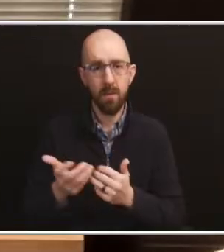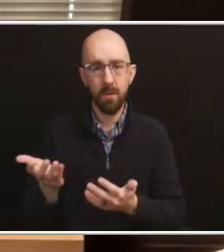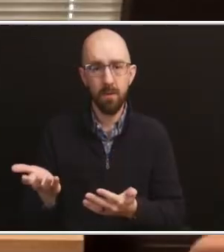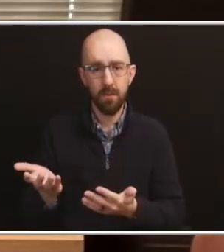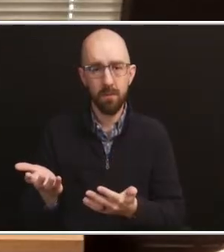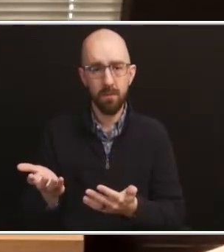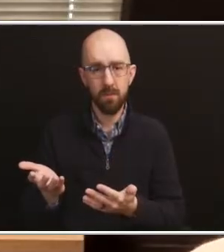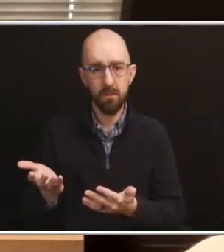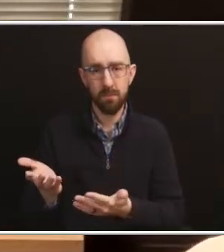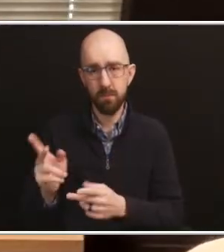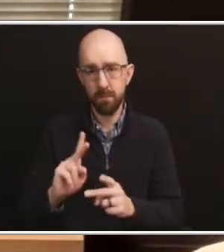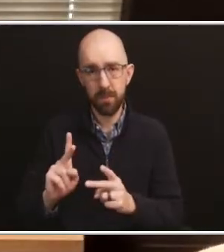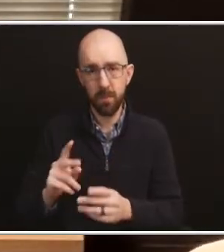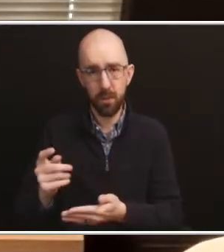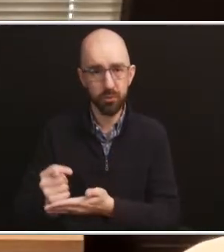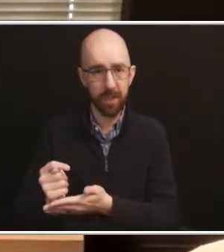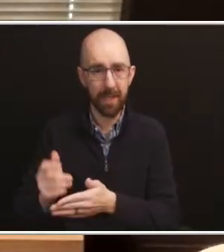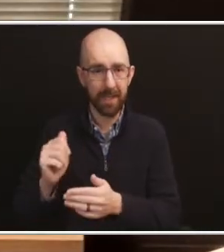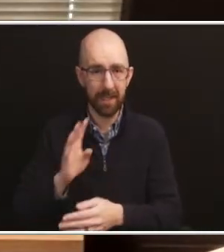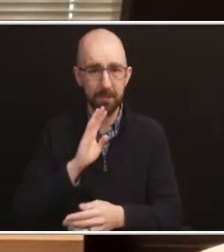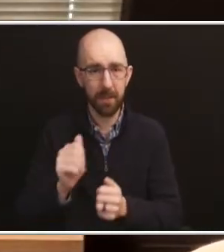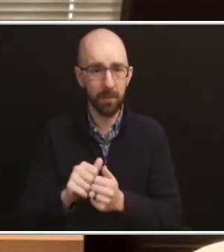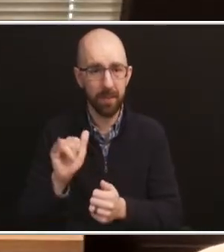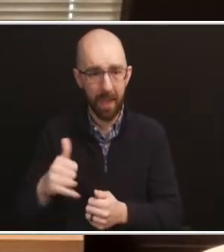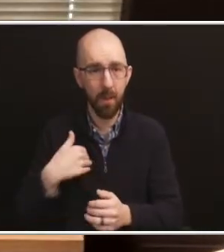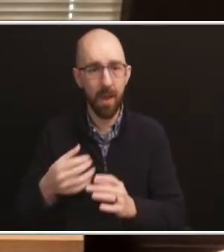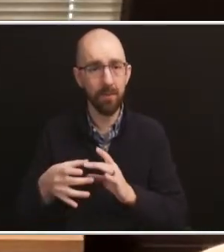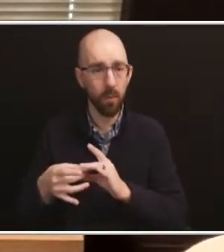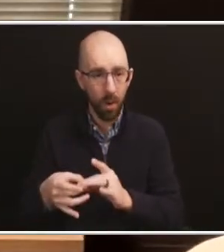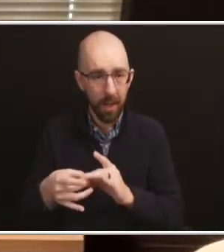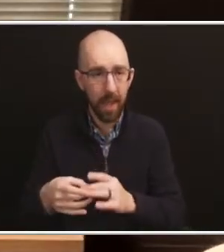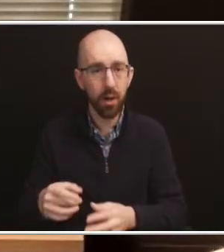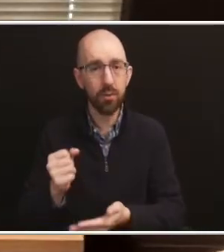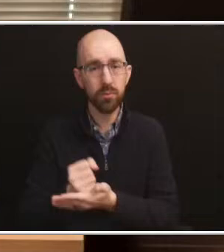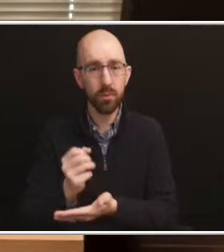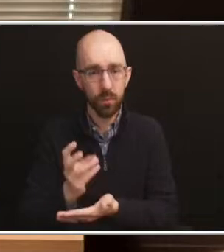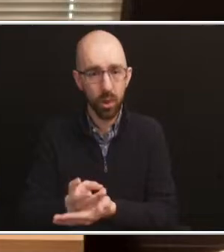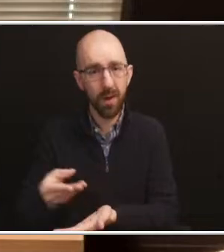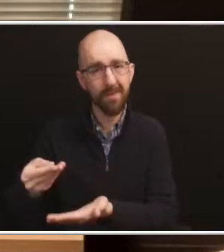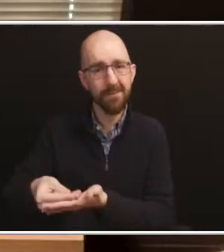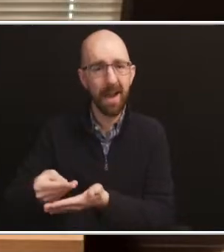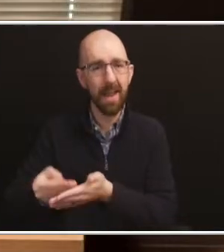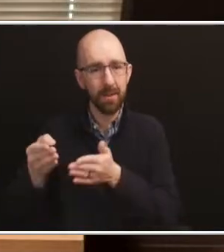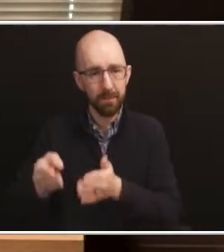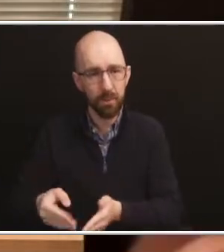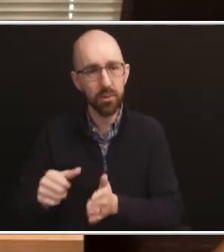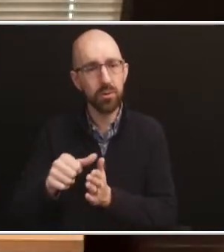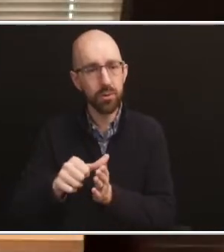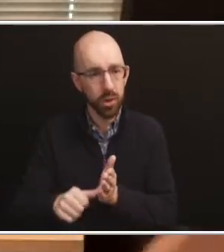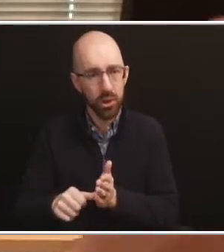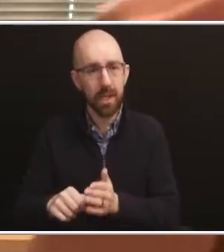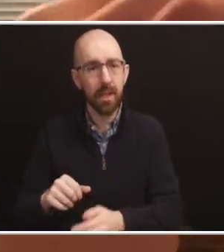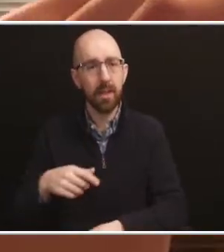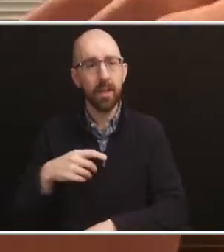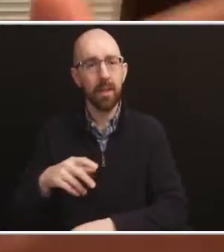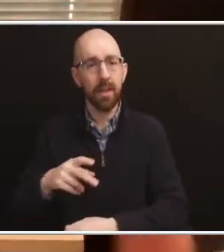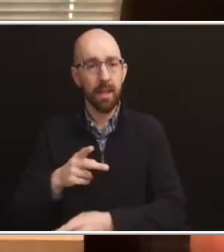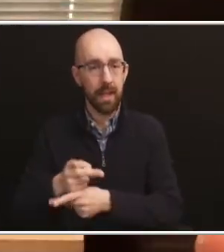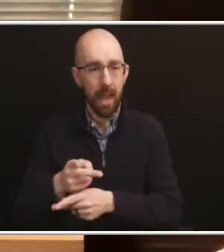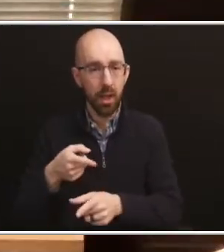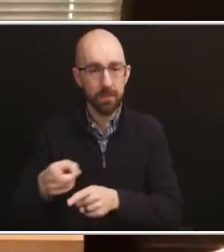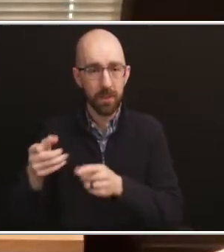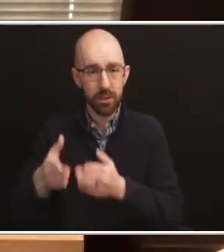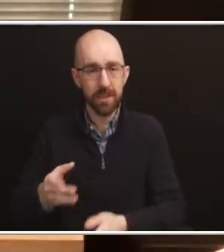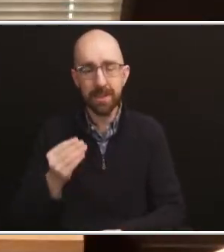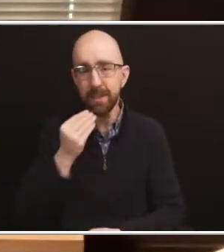There's, we have a coordinator, we have a social worker, we have a finance person, we have a surgeon, we have a palliative care specialist, we have a dietitian. There's a huge